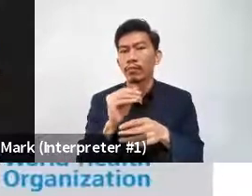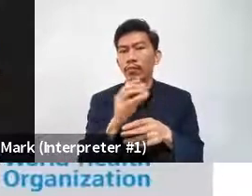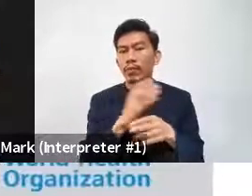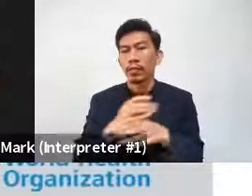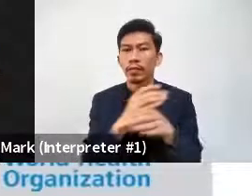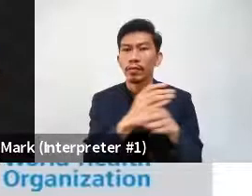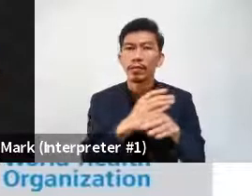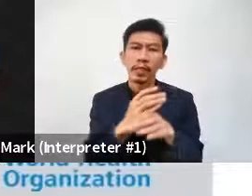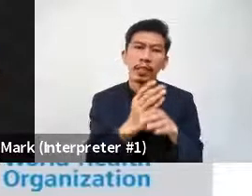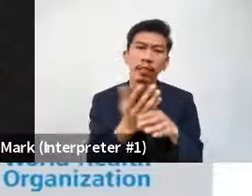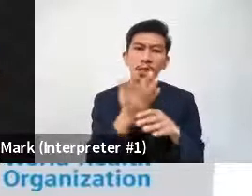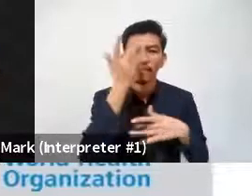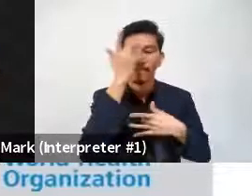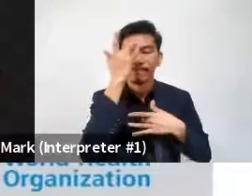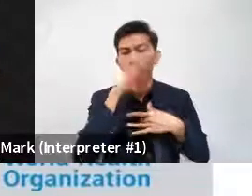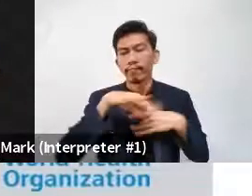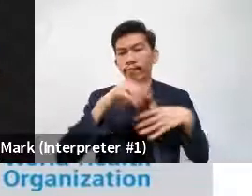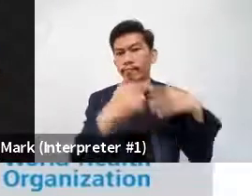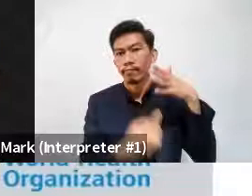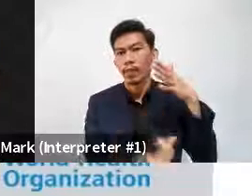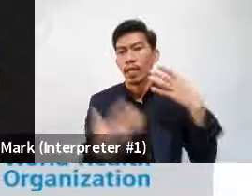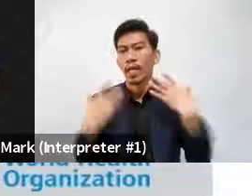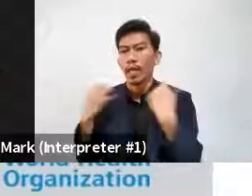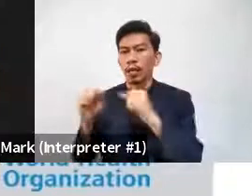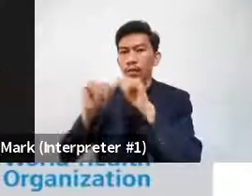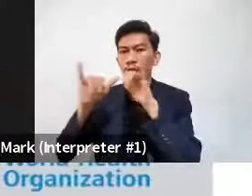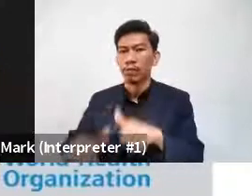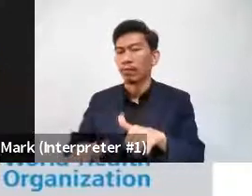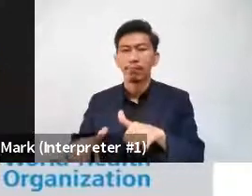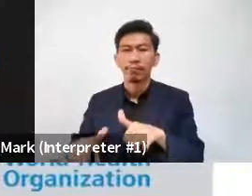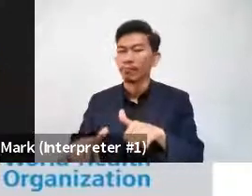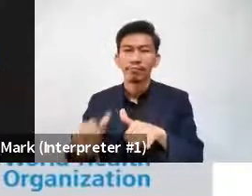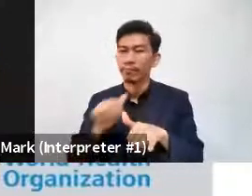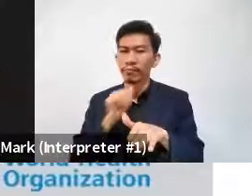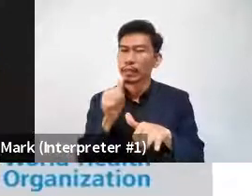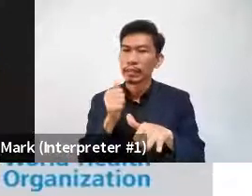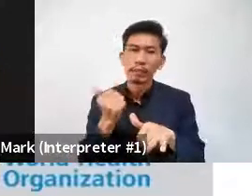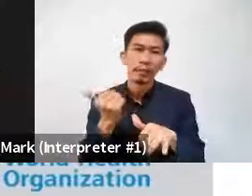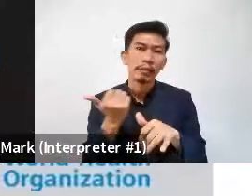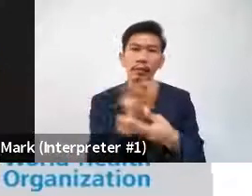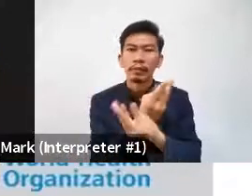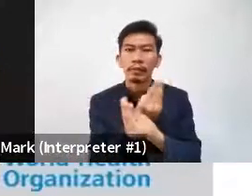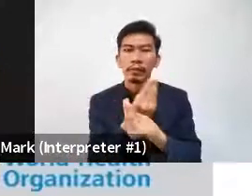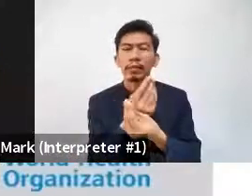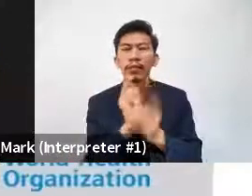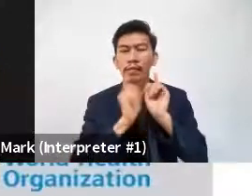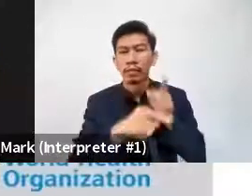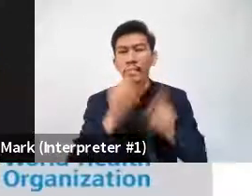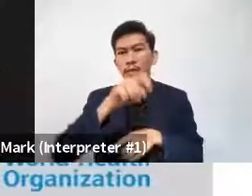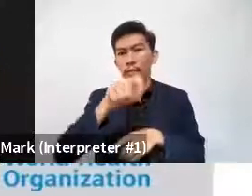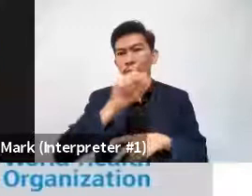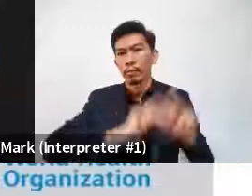diseases. The health systems are unable to meet the healthcare needs of our people living with and affected